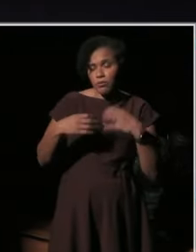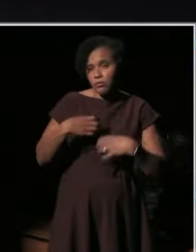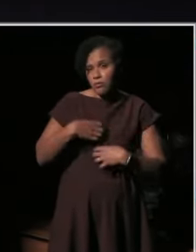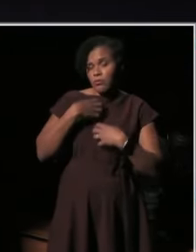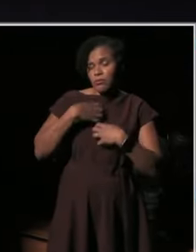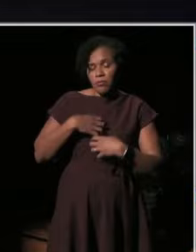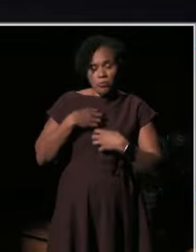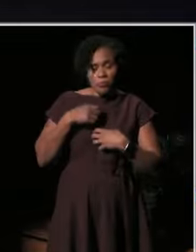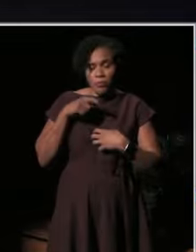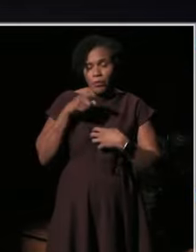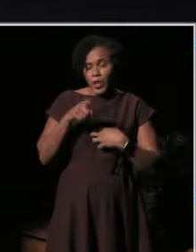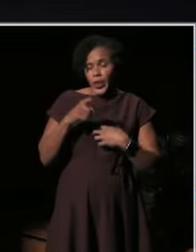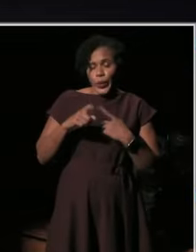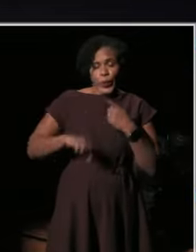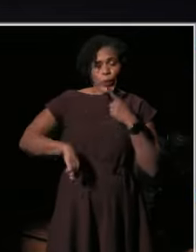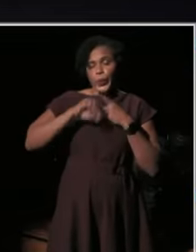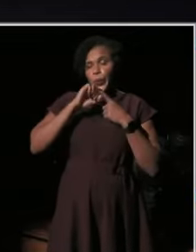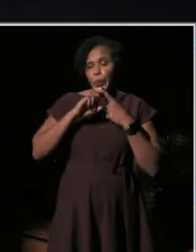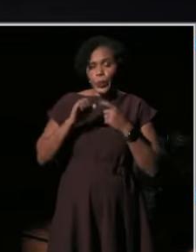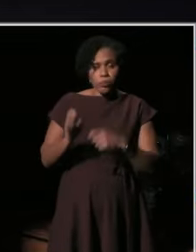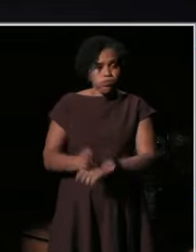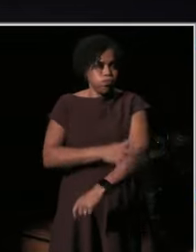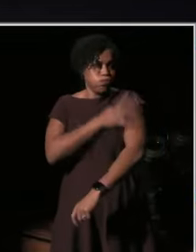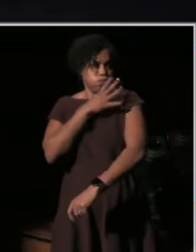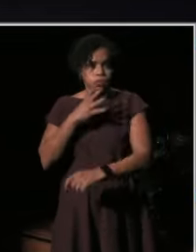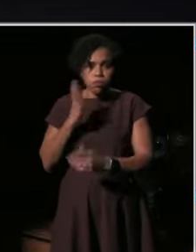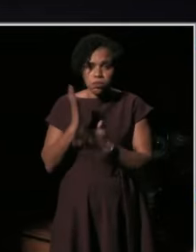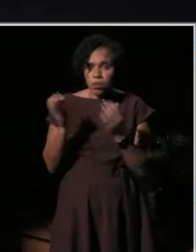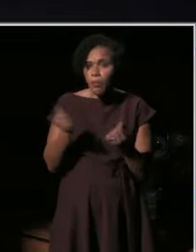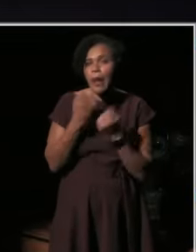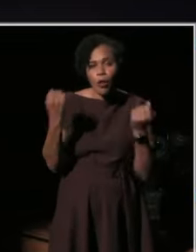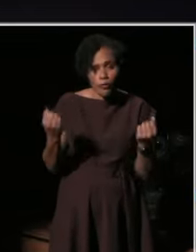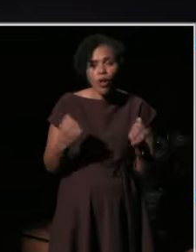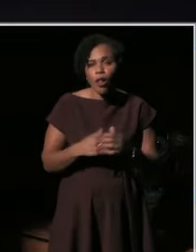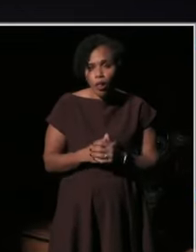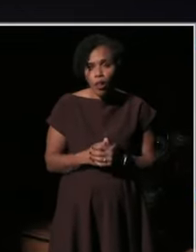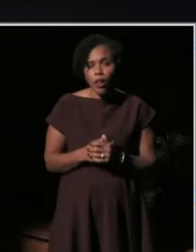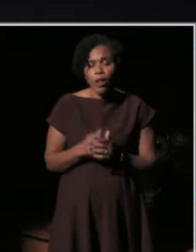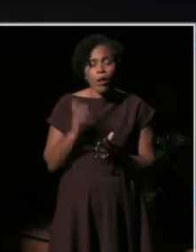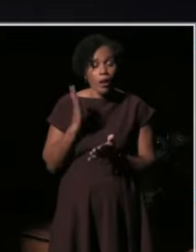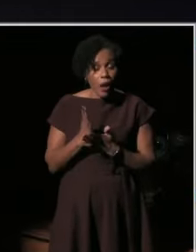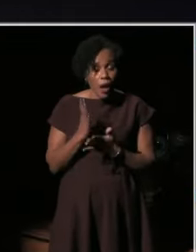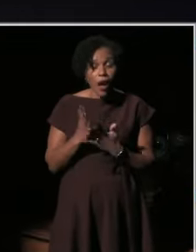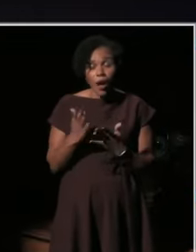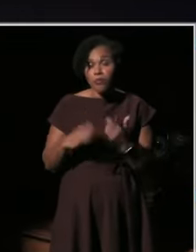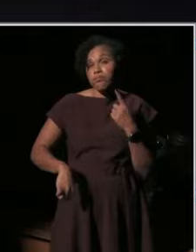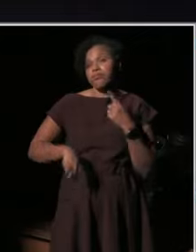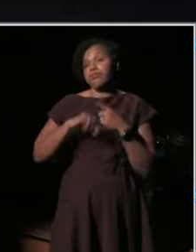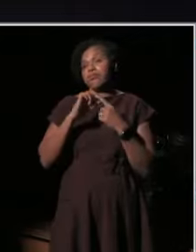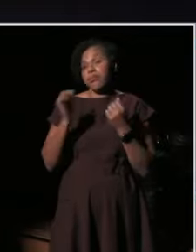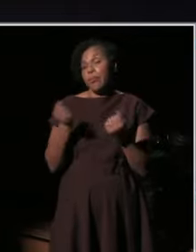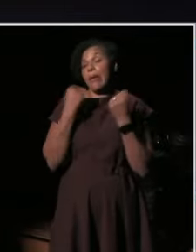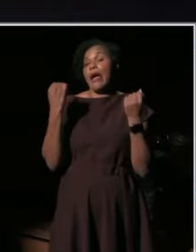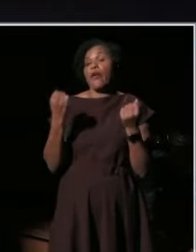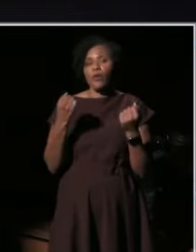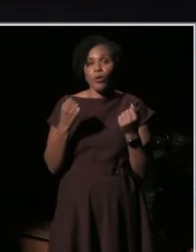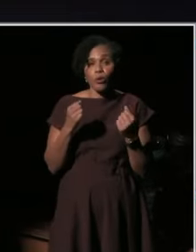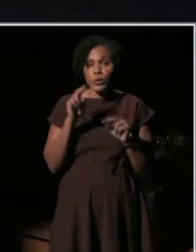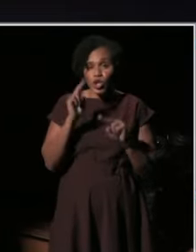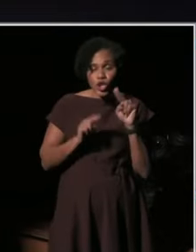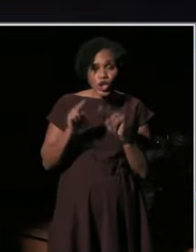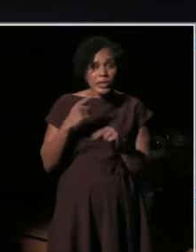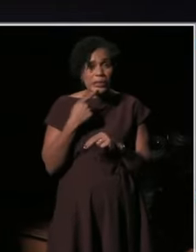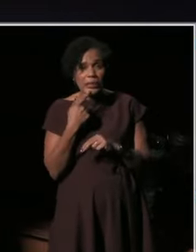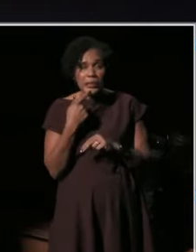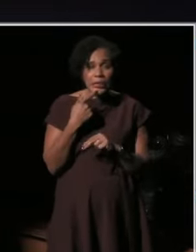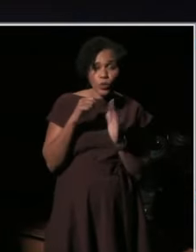and inspiring and incredibly powerful. So incredibly powerful, in fact, that the judges found it hard